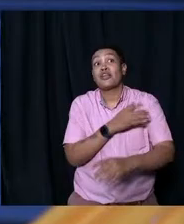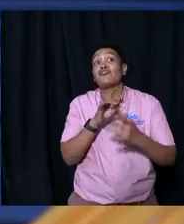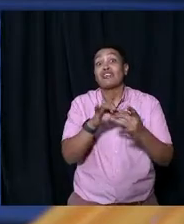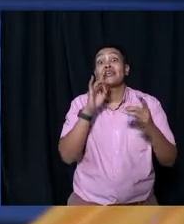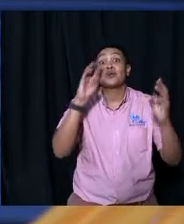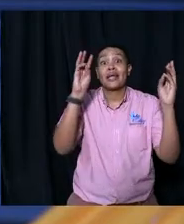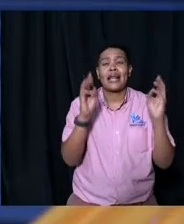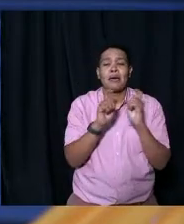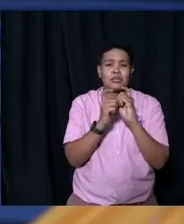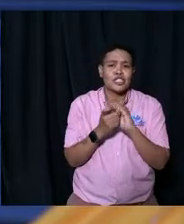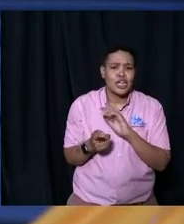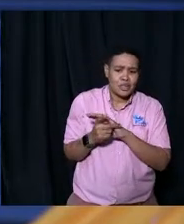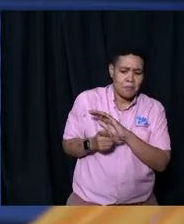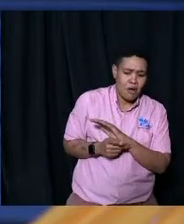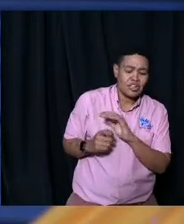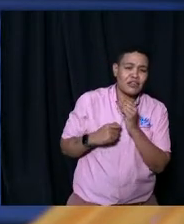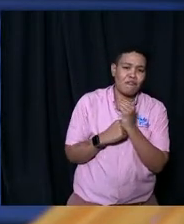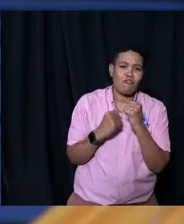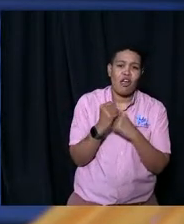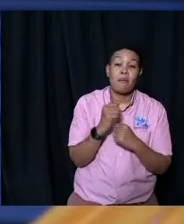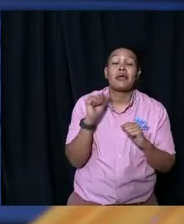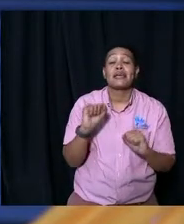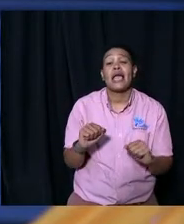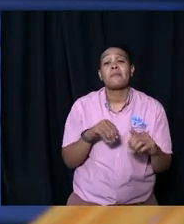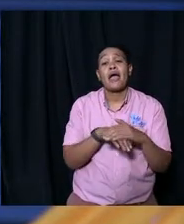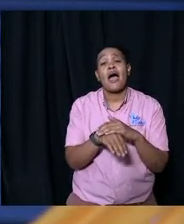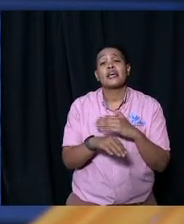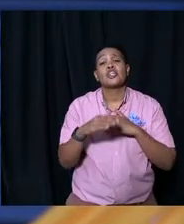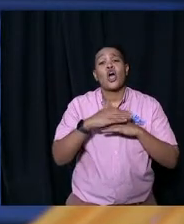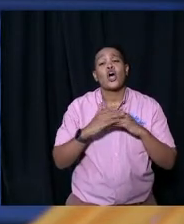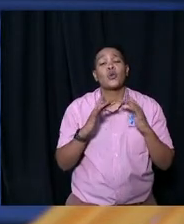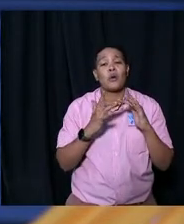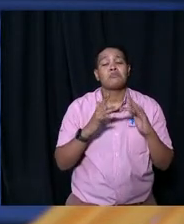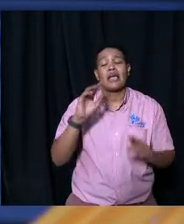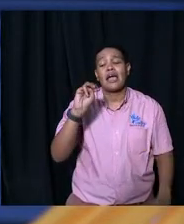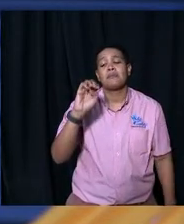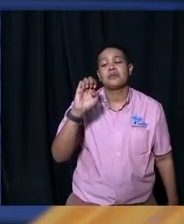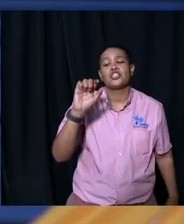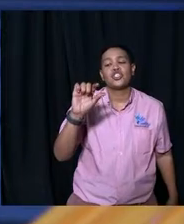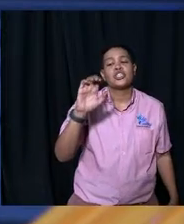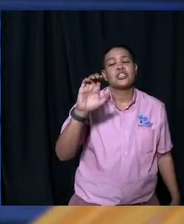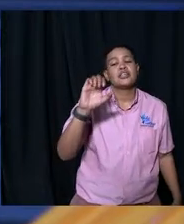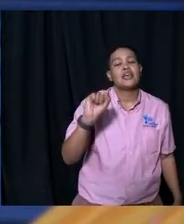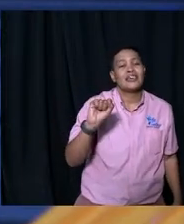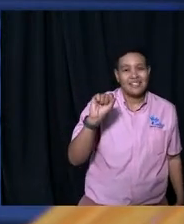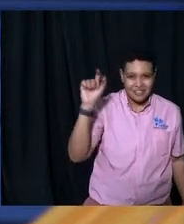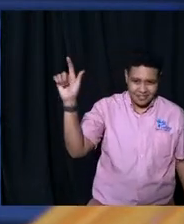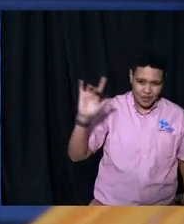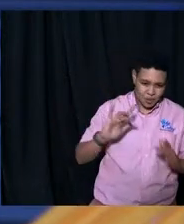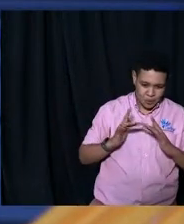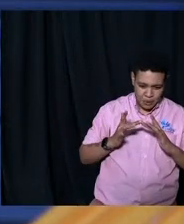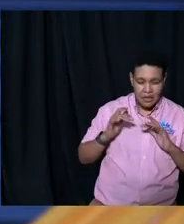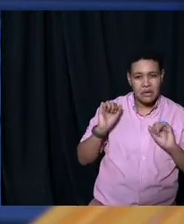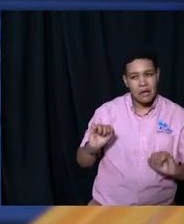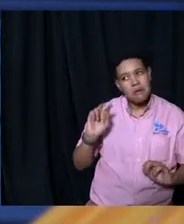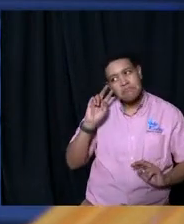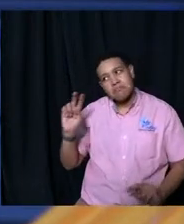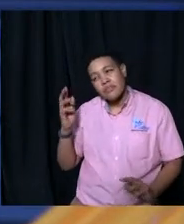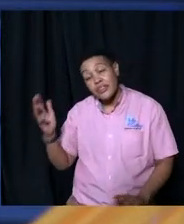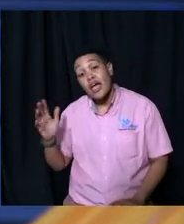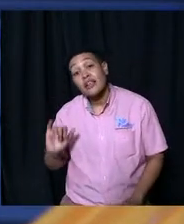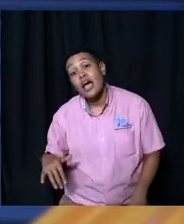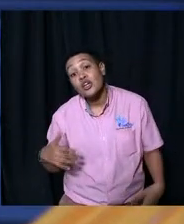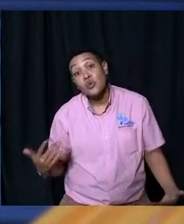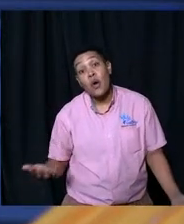change policy framework may be accessed on the website of the Ministry of Economic Growth and Job Creation, and that